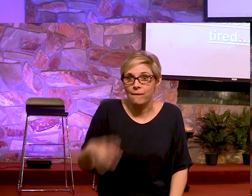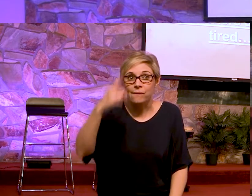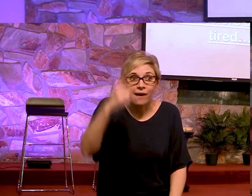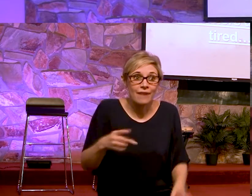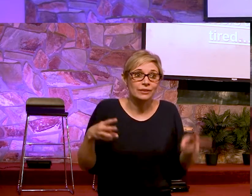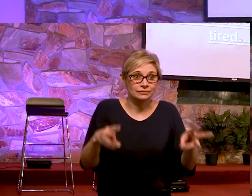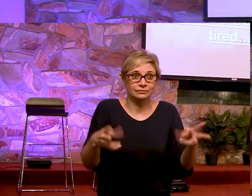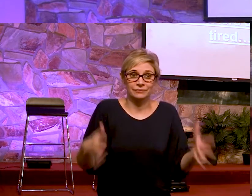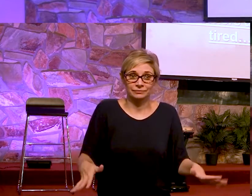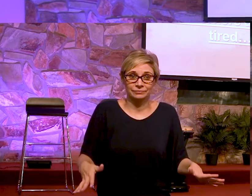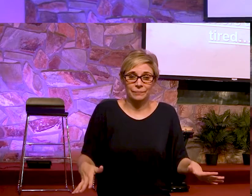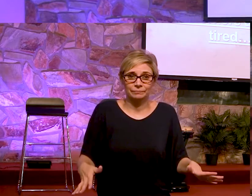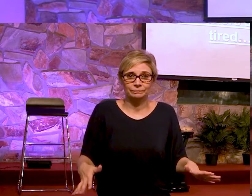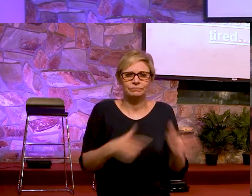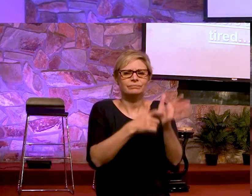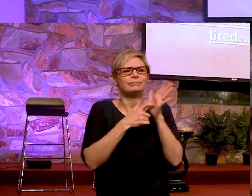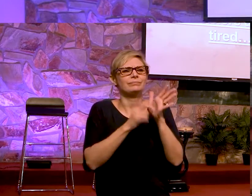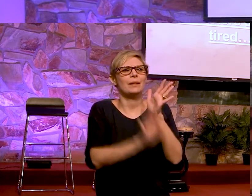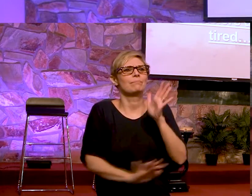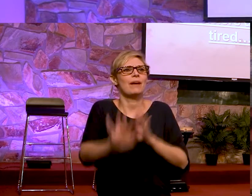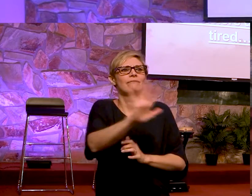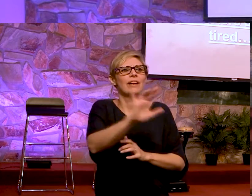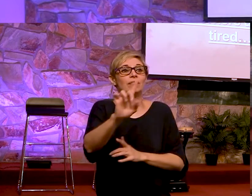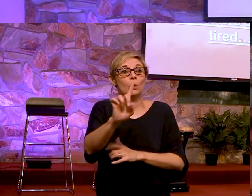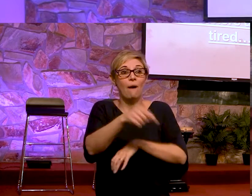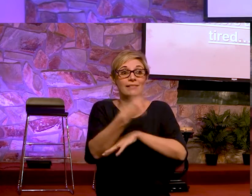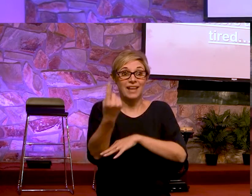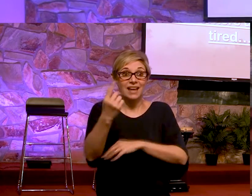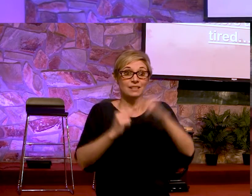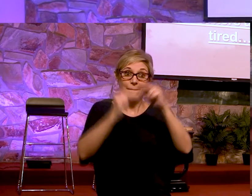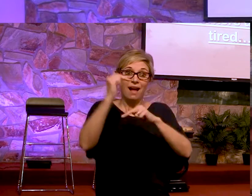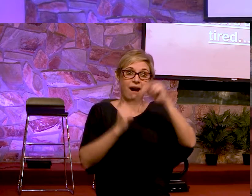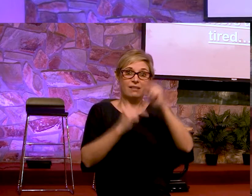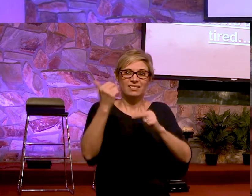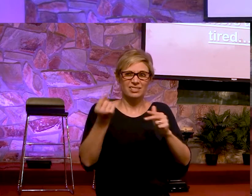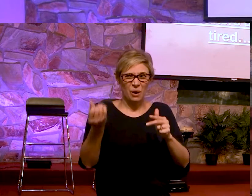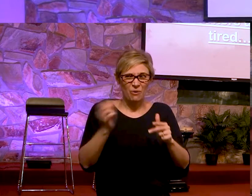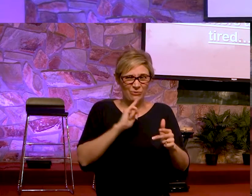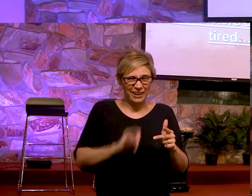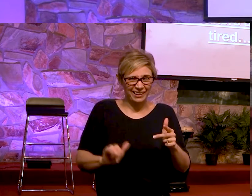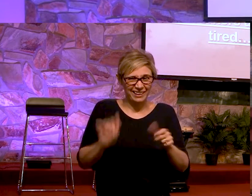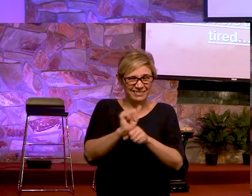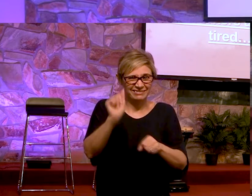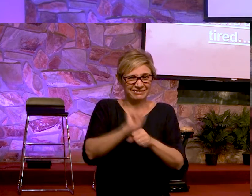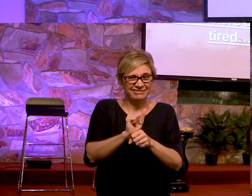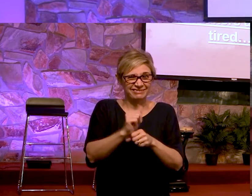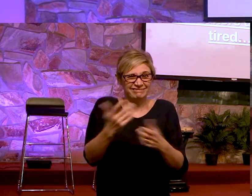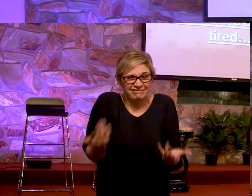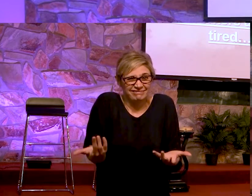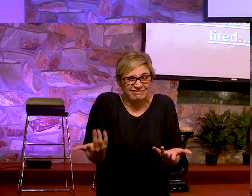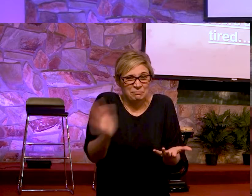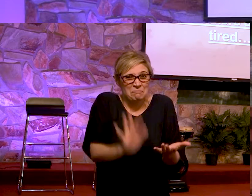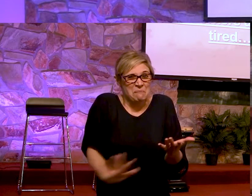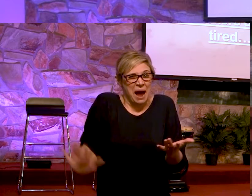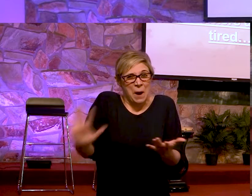They say it took about 51 days to build the wall. They're only halfway through, so they've only been working on it for about a little over a